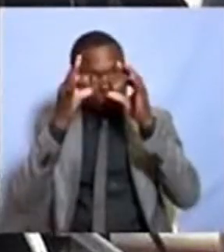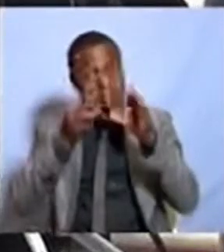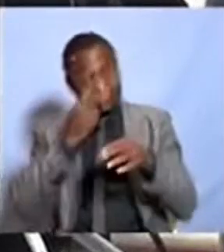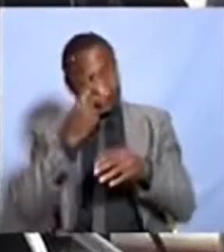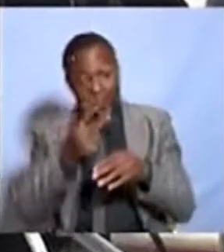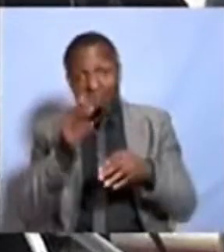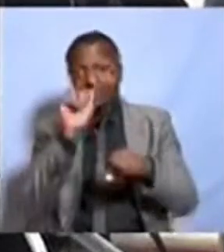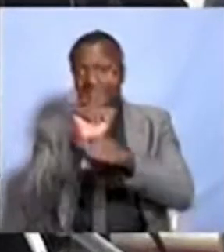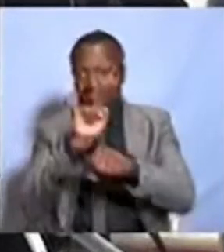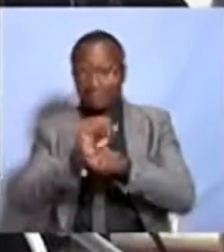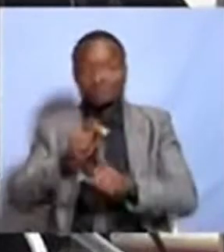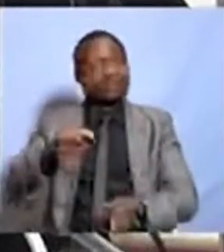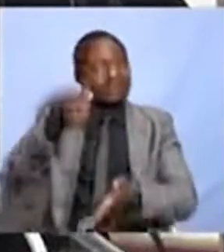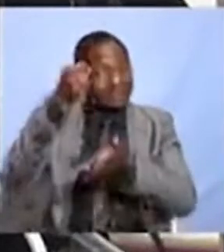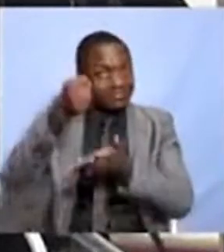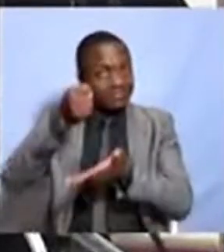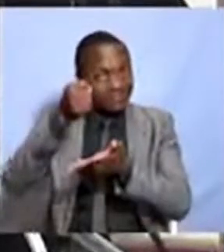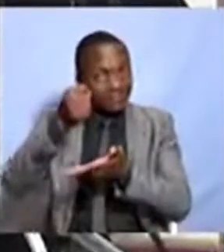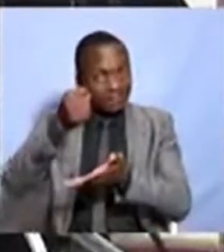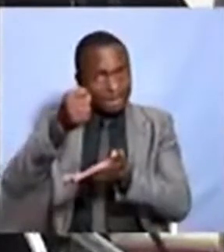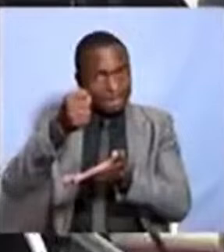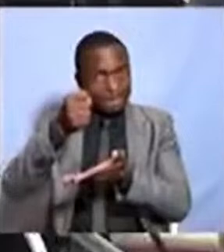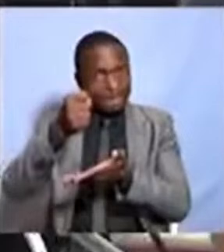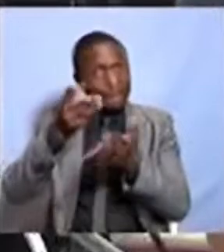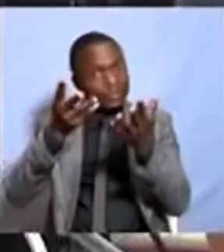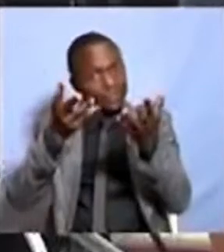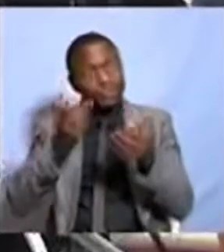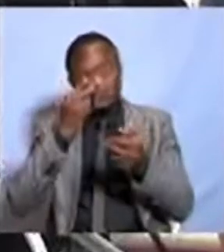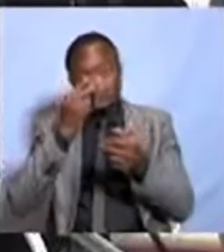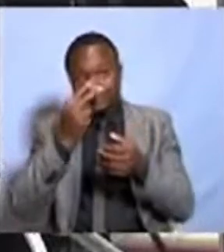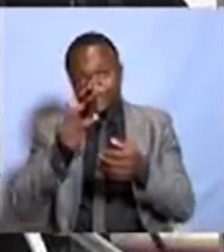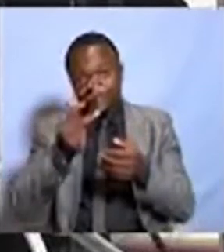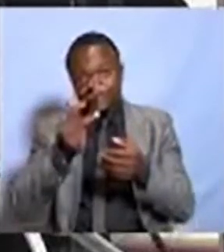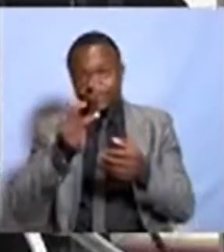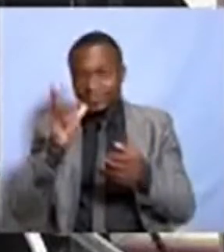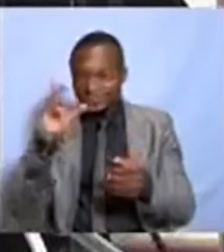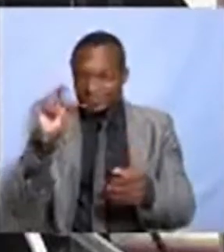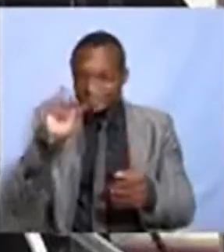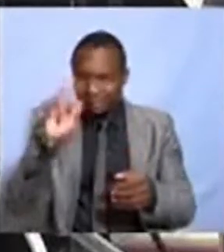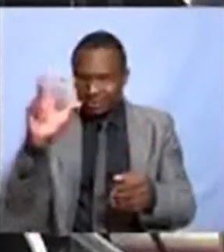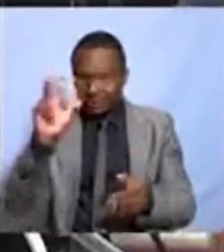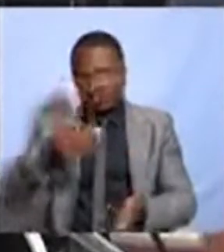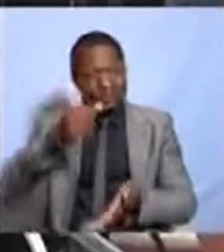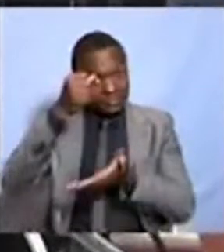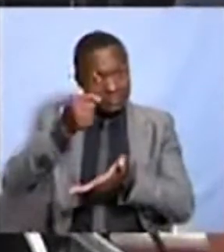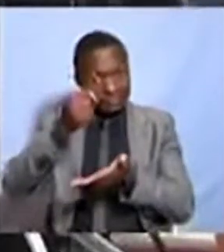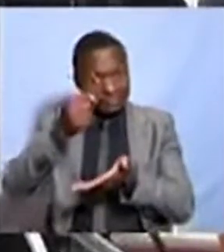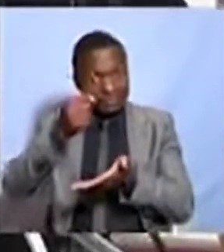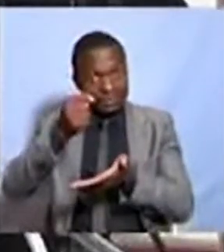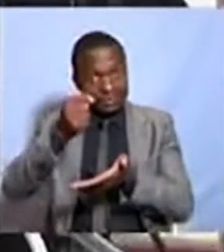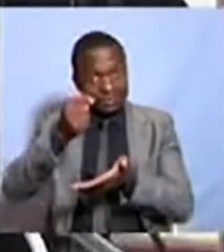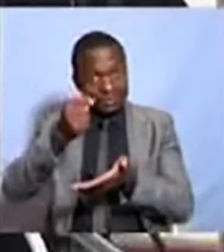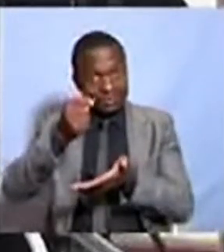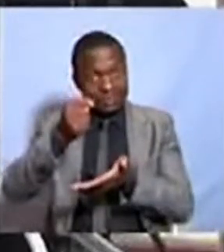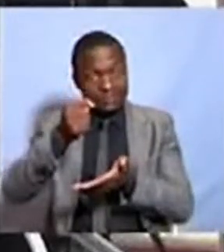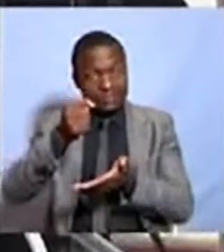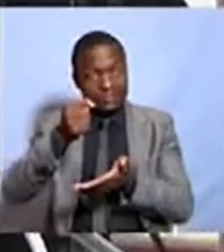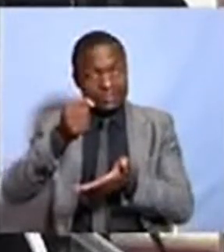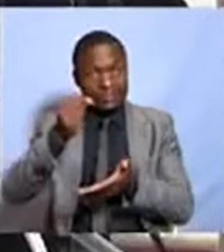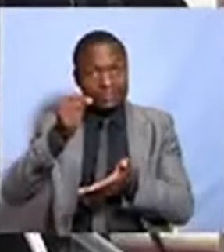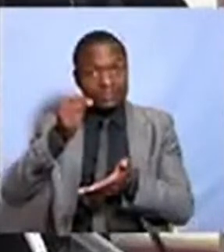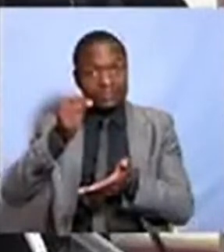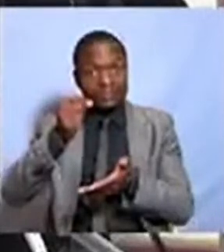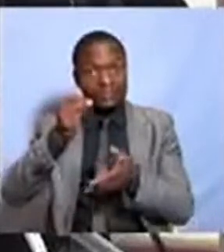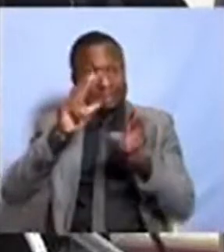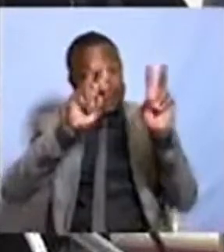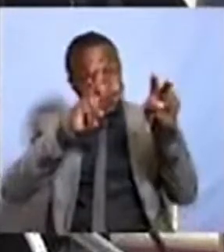the performance of budgets, we really like to see, like from the 2023 budget, what has come out from the monitoring and evaluation, how has